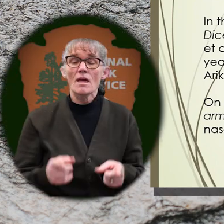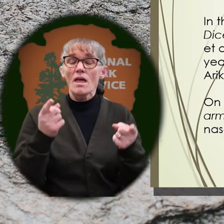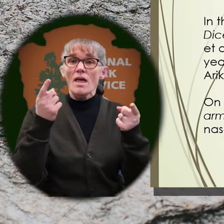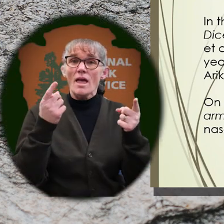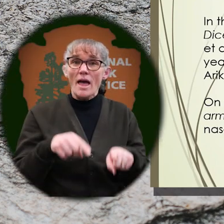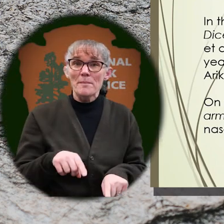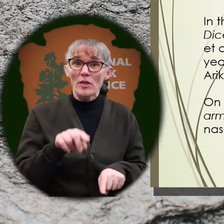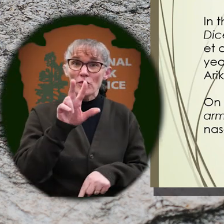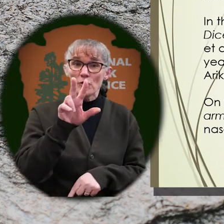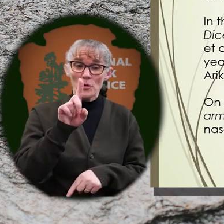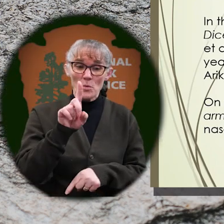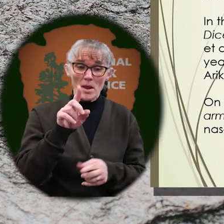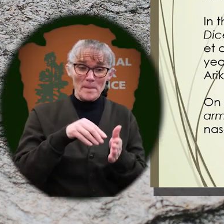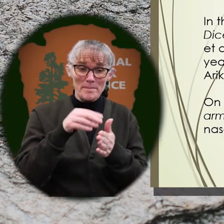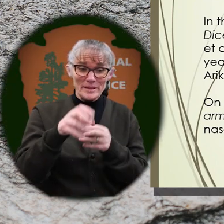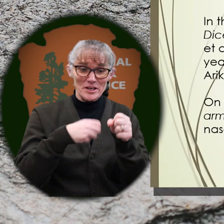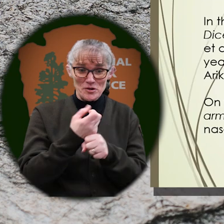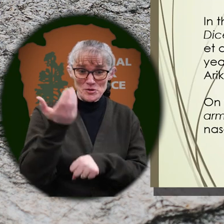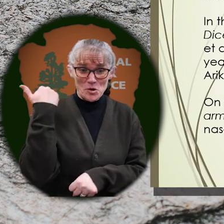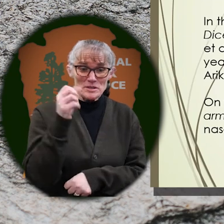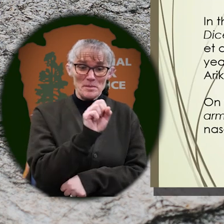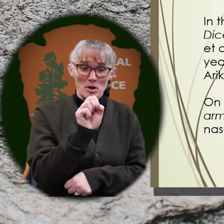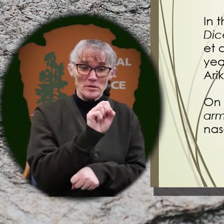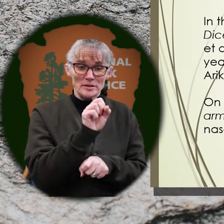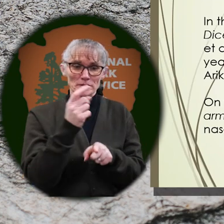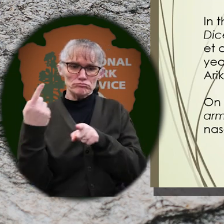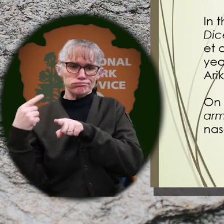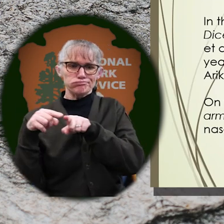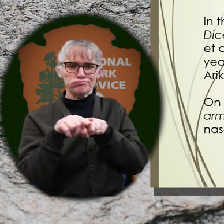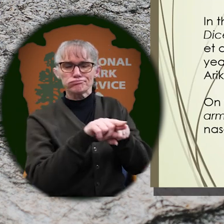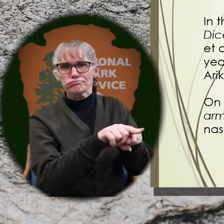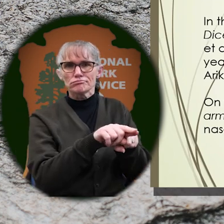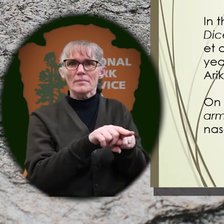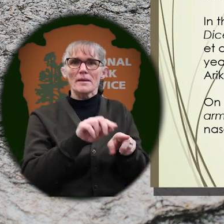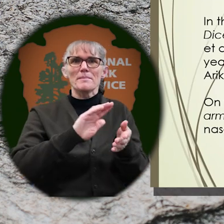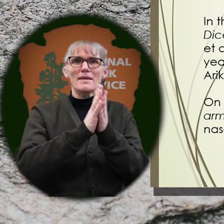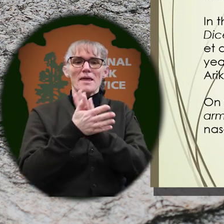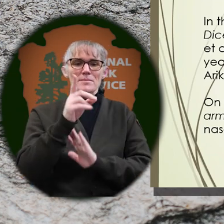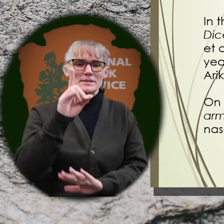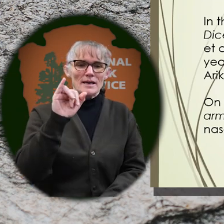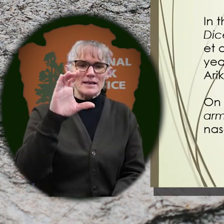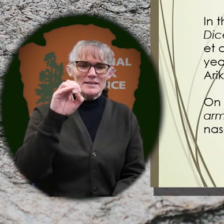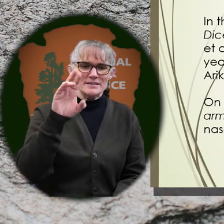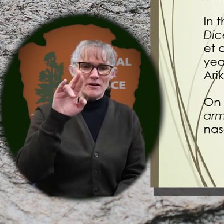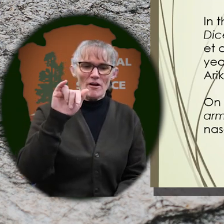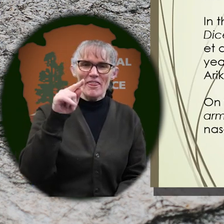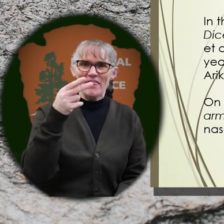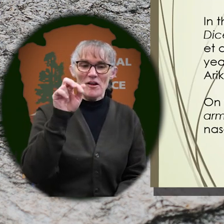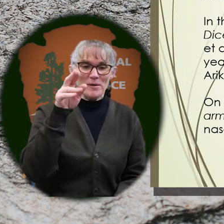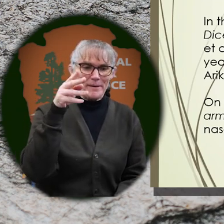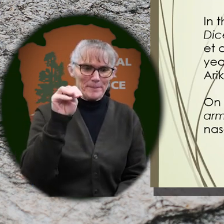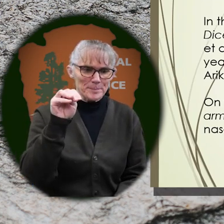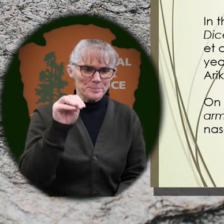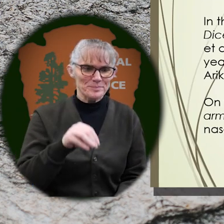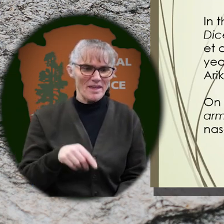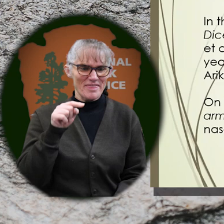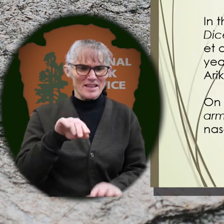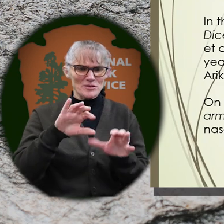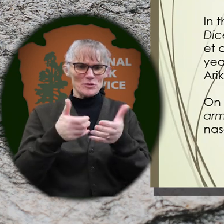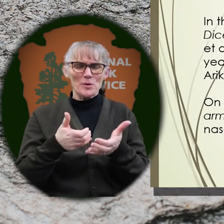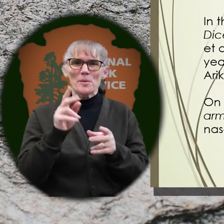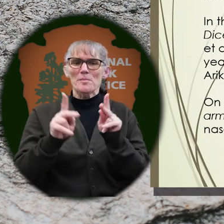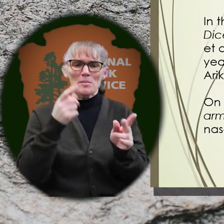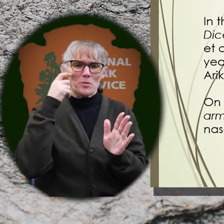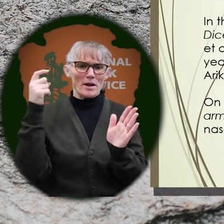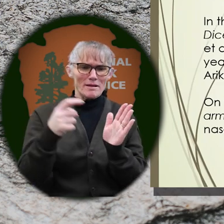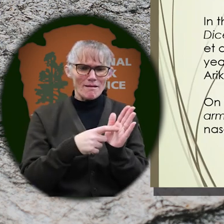And 31 million years ago, Subhyracodon evolved into Diceratherium, in which this genus is known